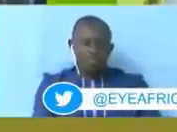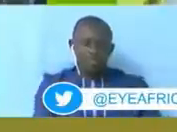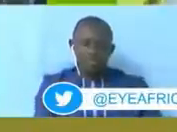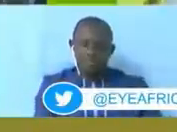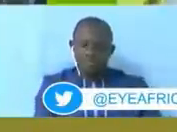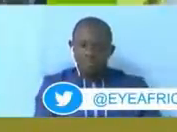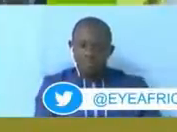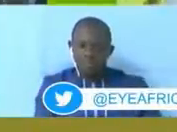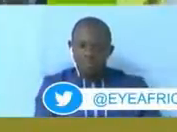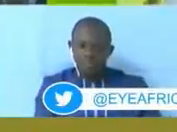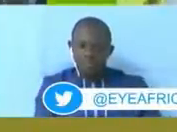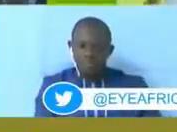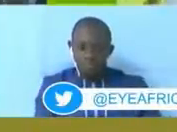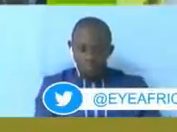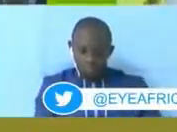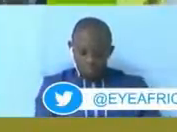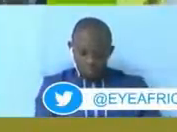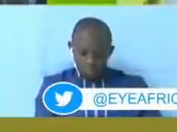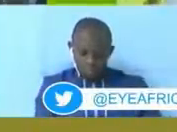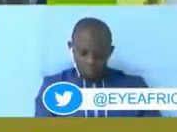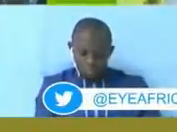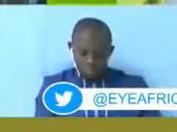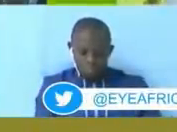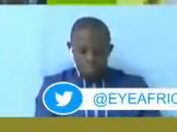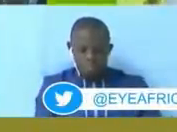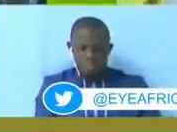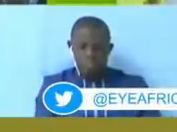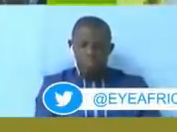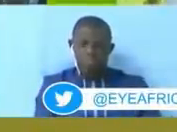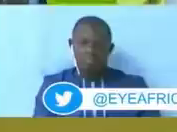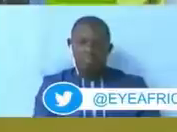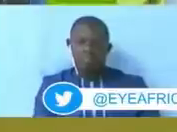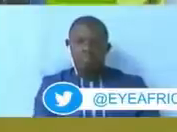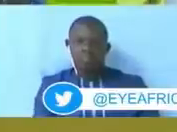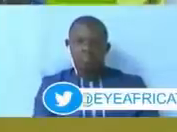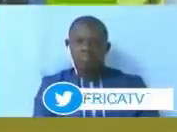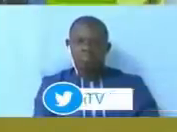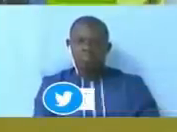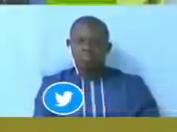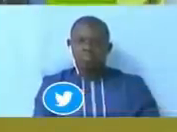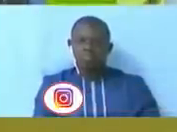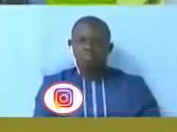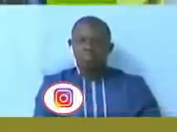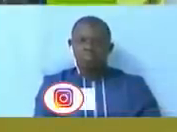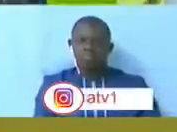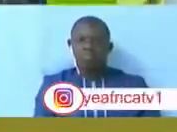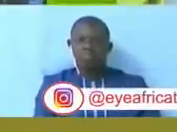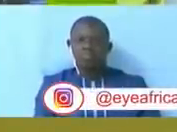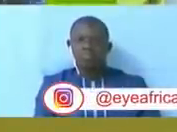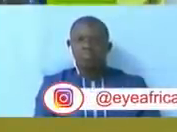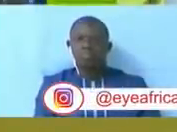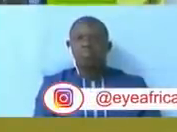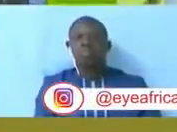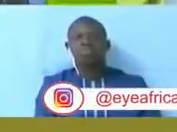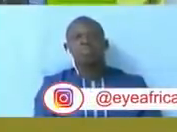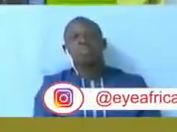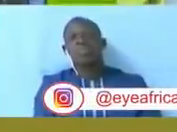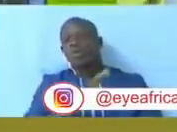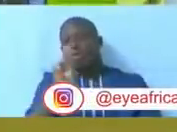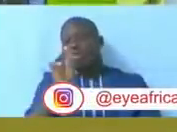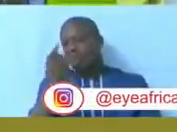the issue of text messages coming through judge's phone in those two matters, but it happened in other sister